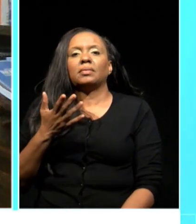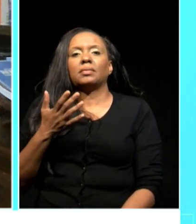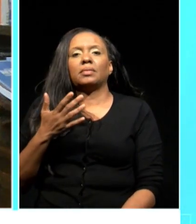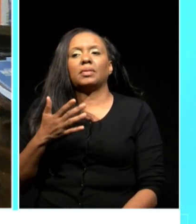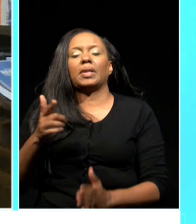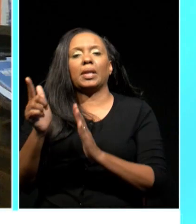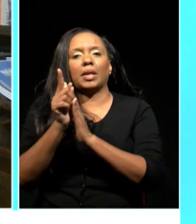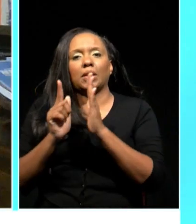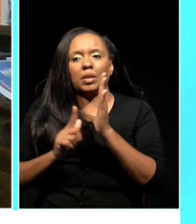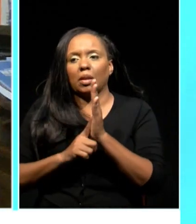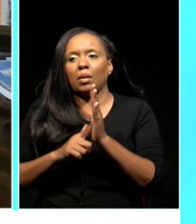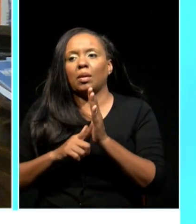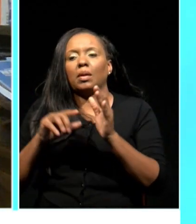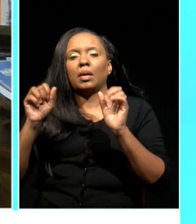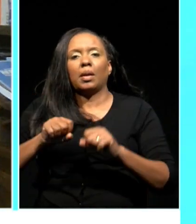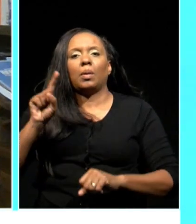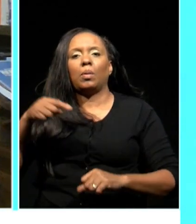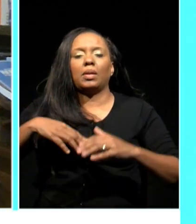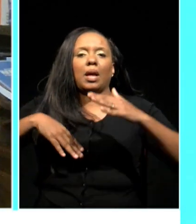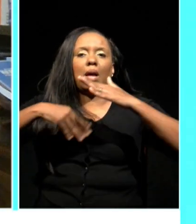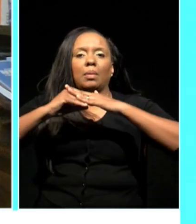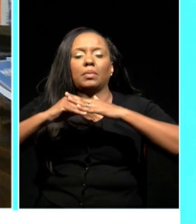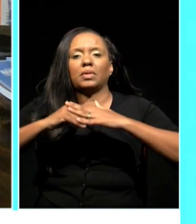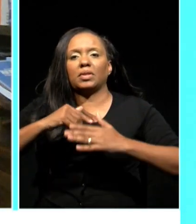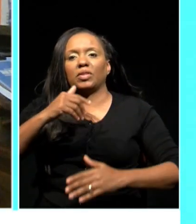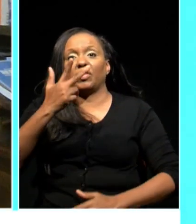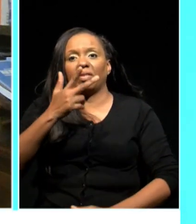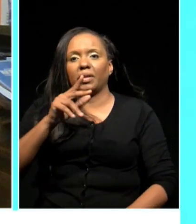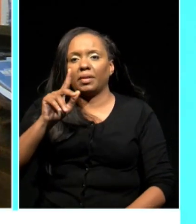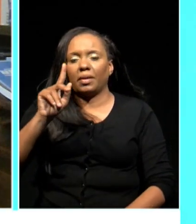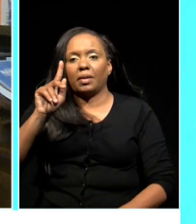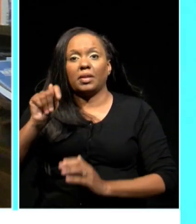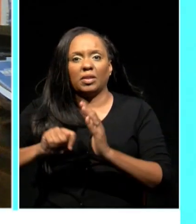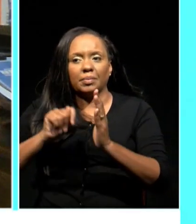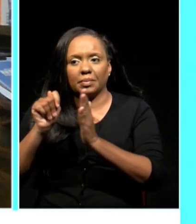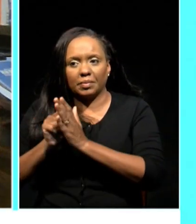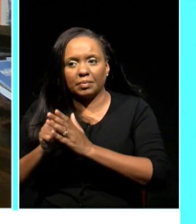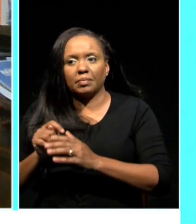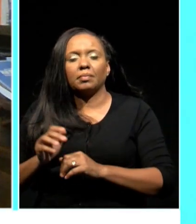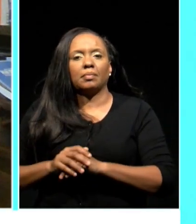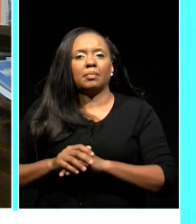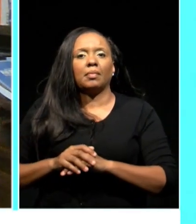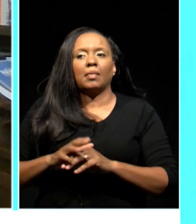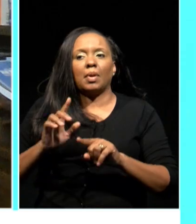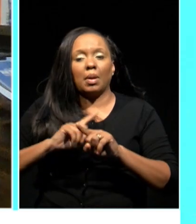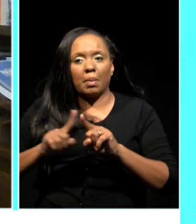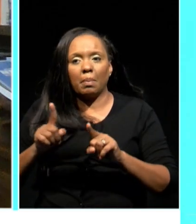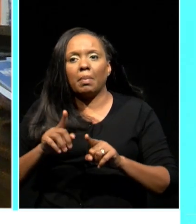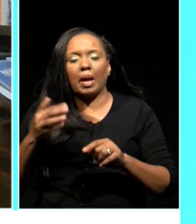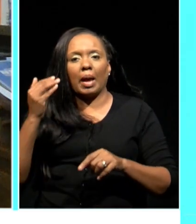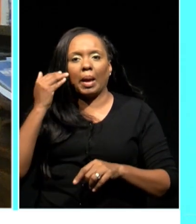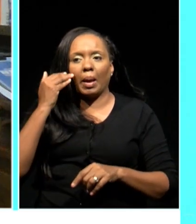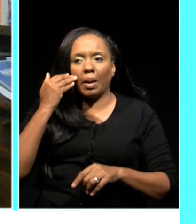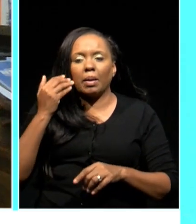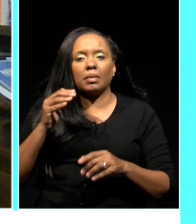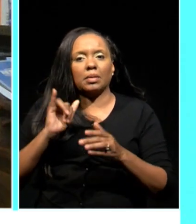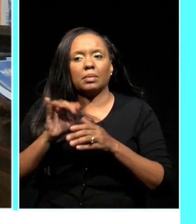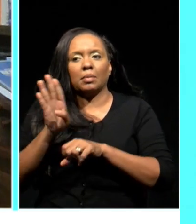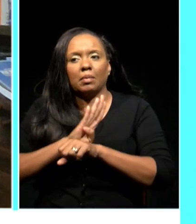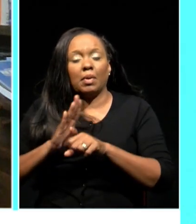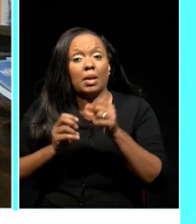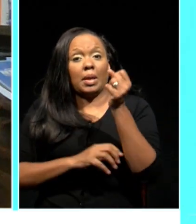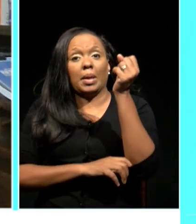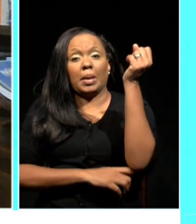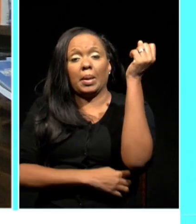3 terms, so that what Barbados is going to do, therefore, is entirely consistent with that. Now, I would say, therefore, that leaves us a lot of hope